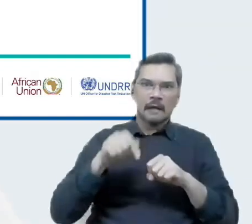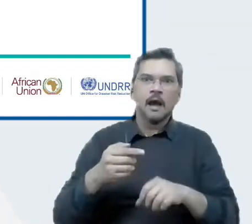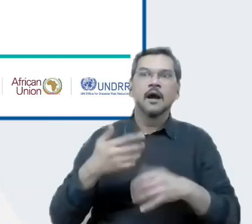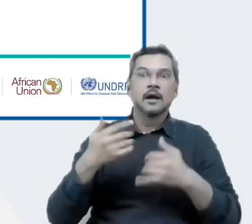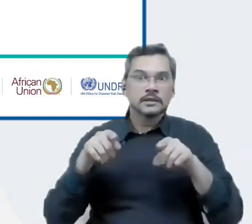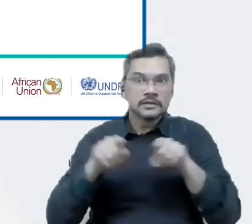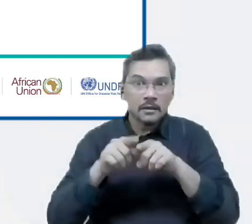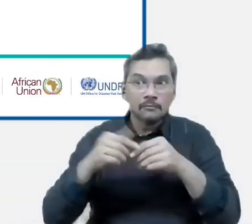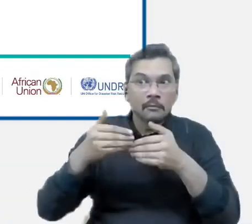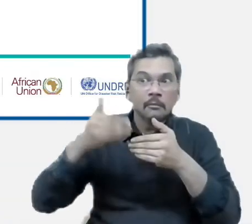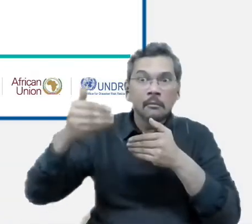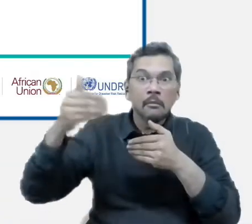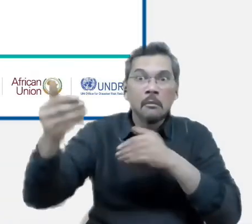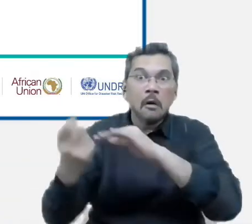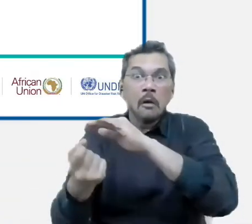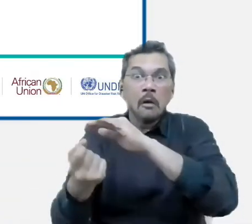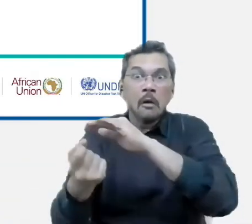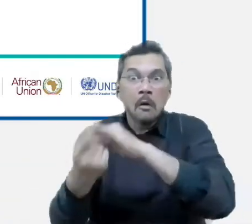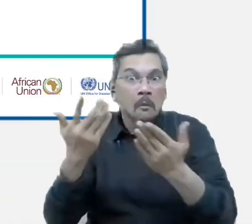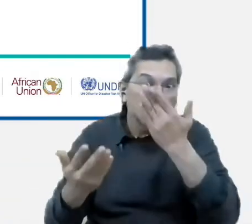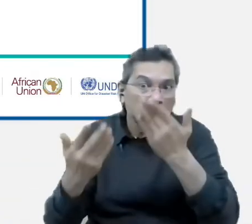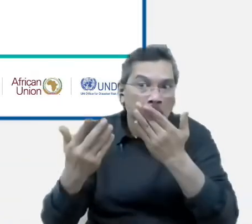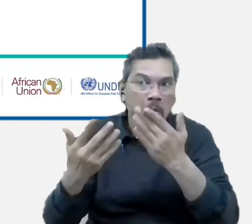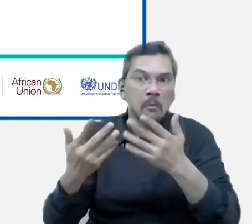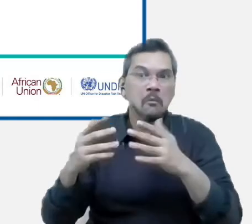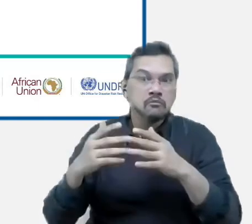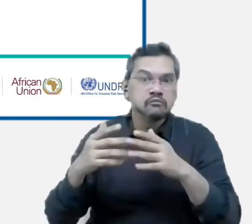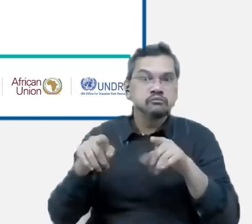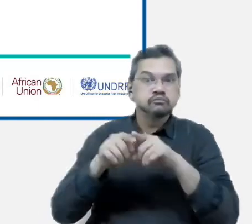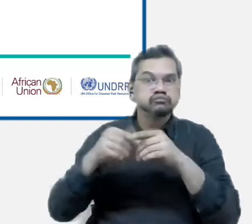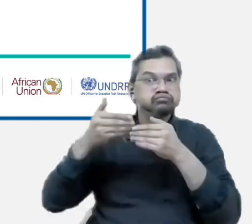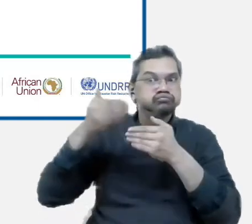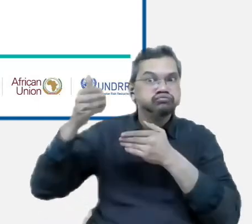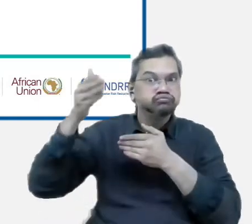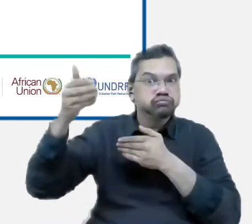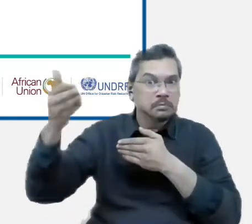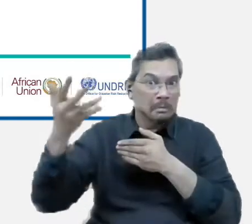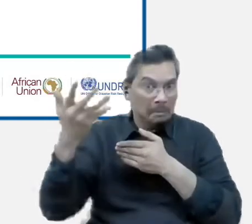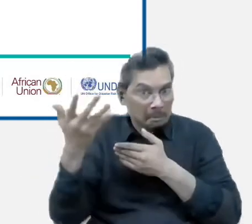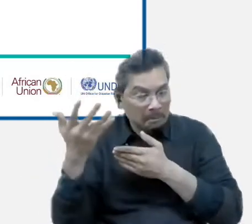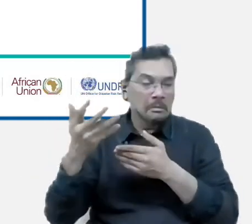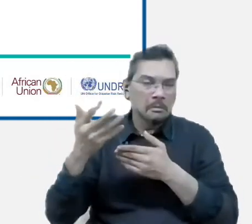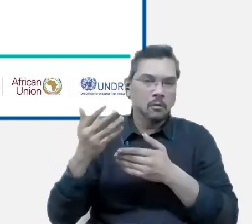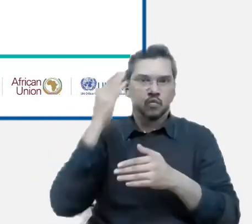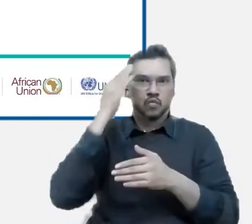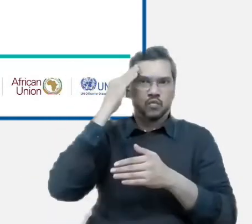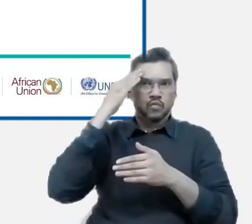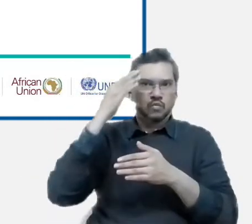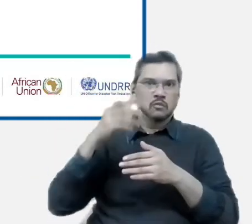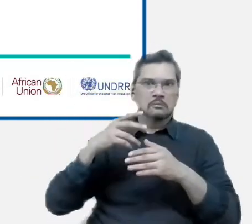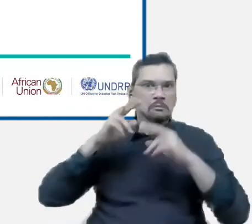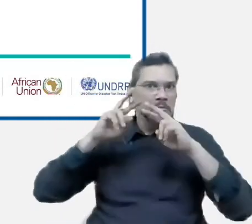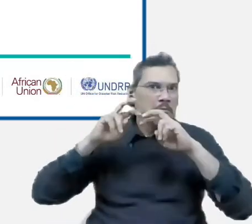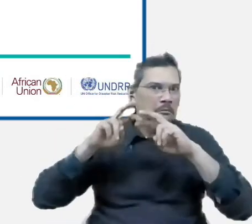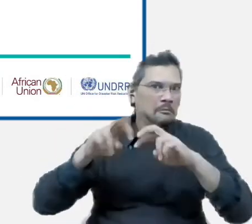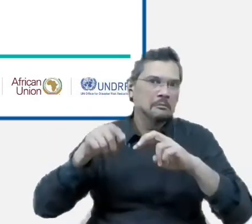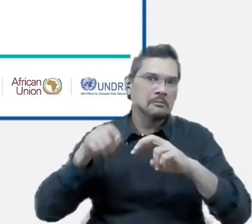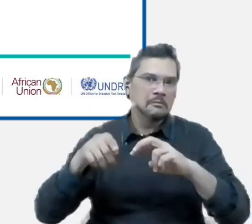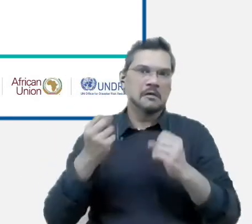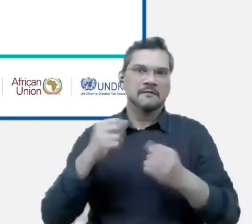think that's where things has to head, particularly from our institutional point of view. Next slide,